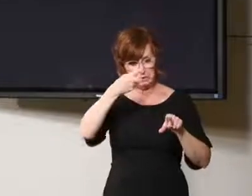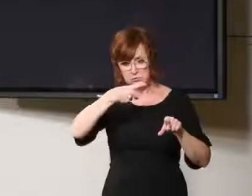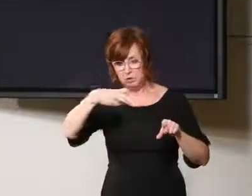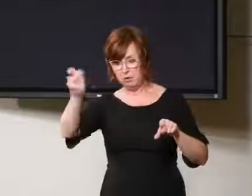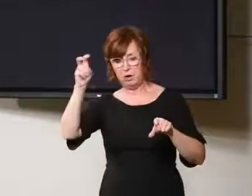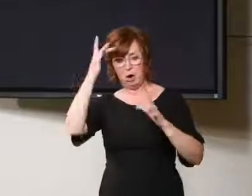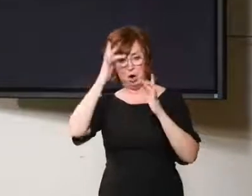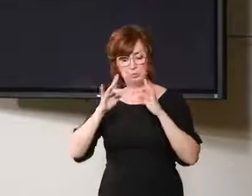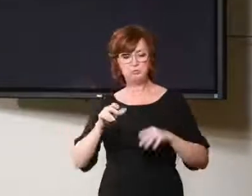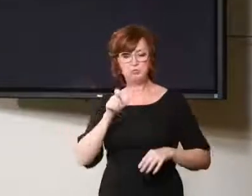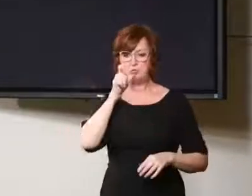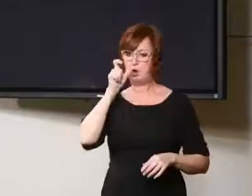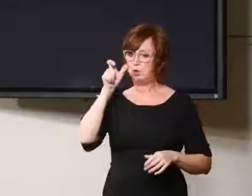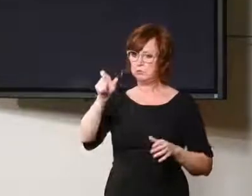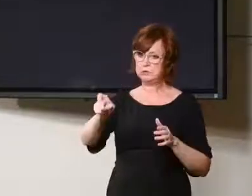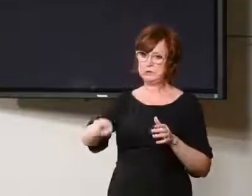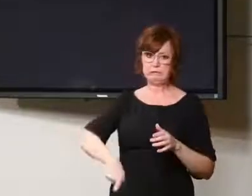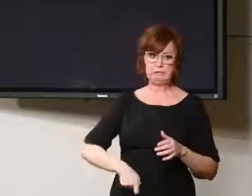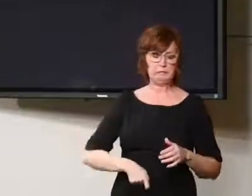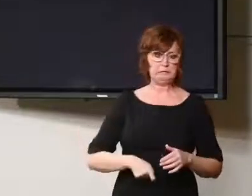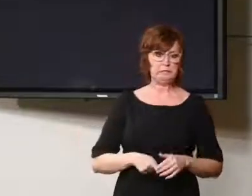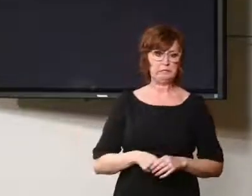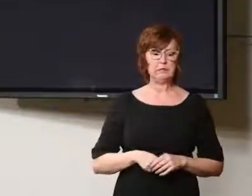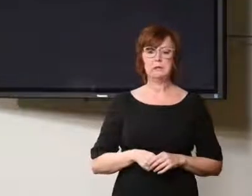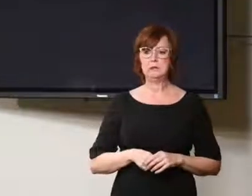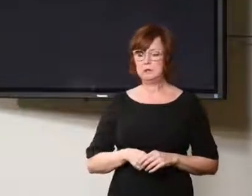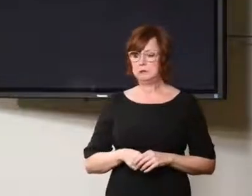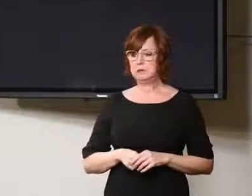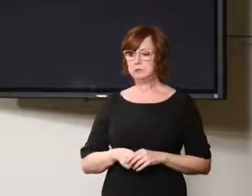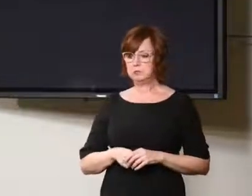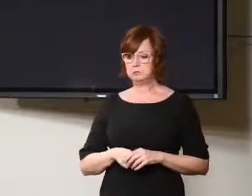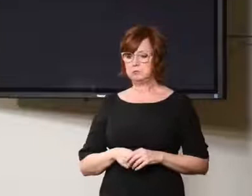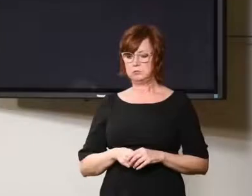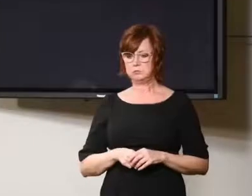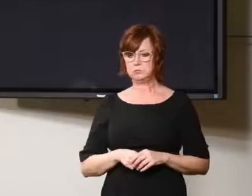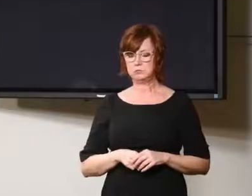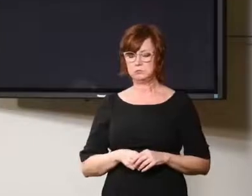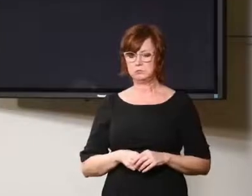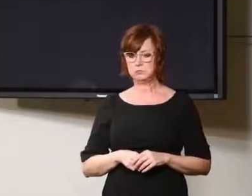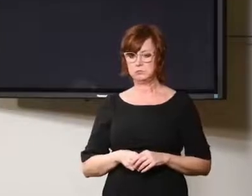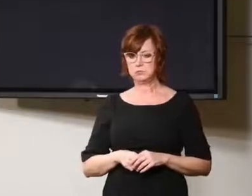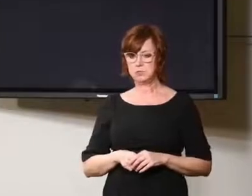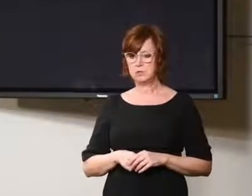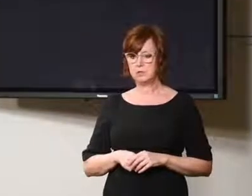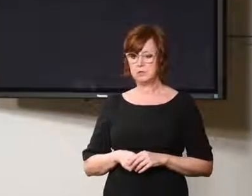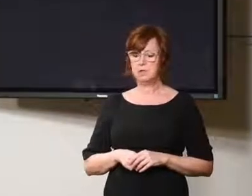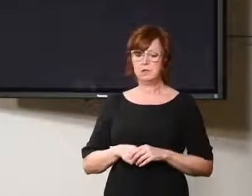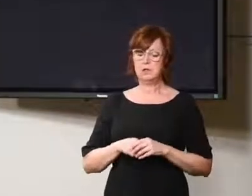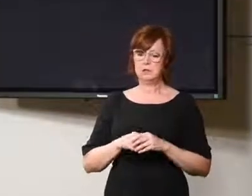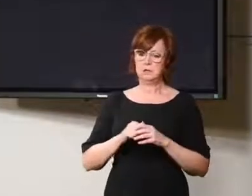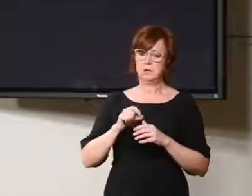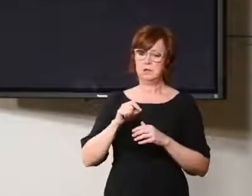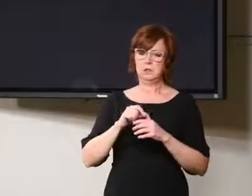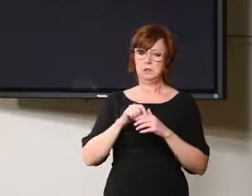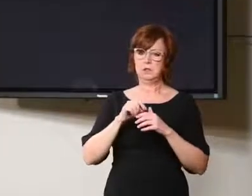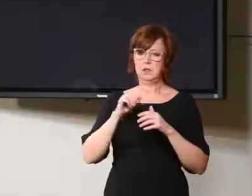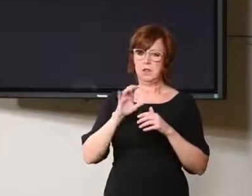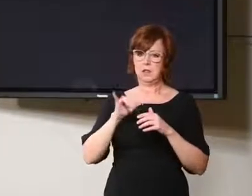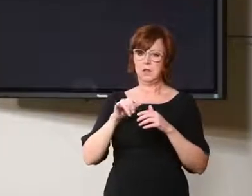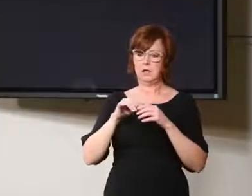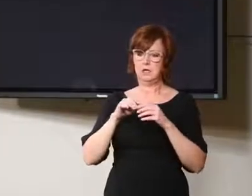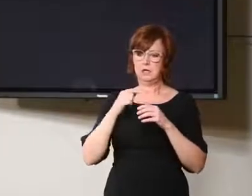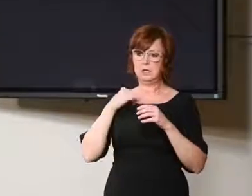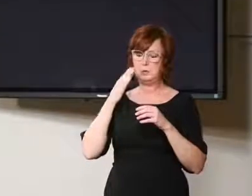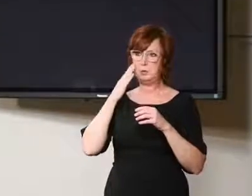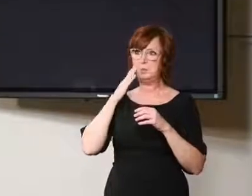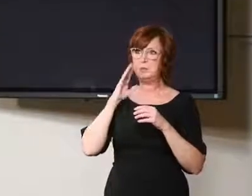there's a greater percentage that will require hospital care. So from that perspective, again, while it's always very distressing to